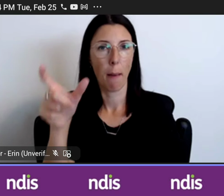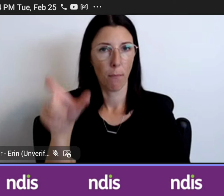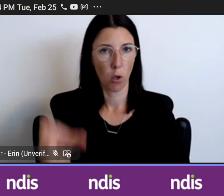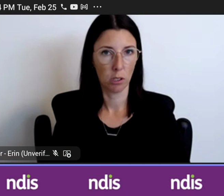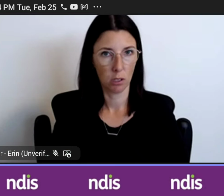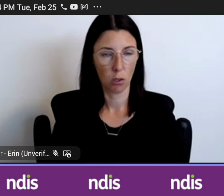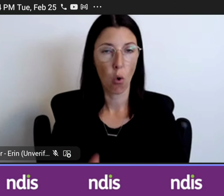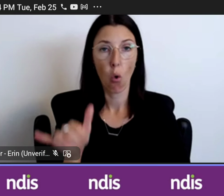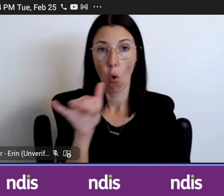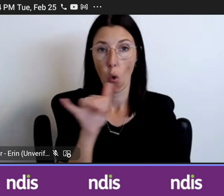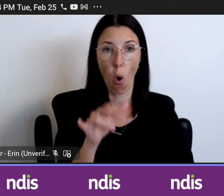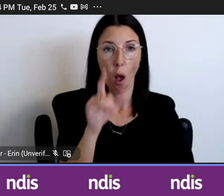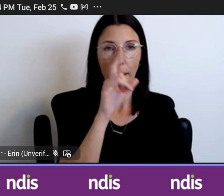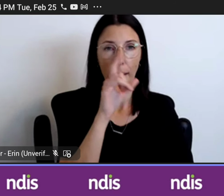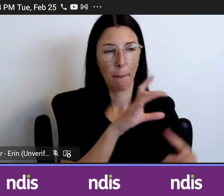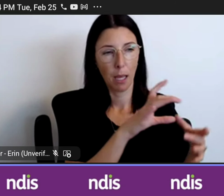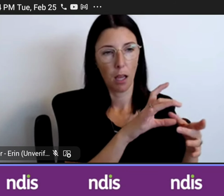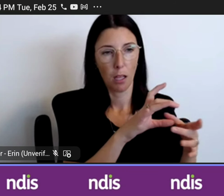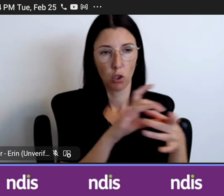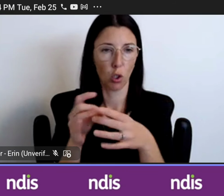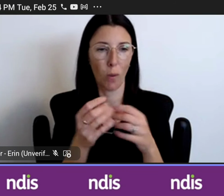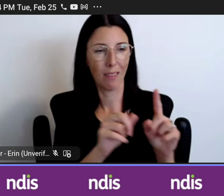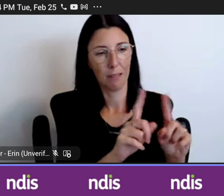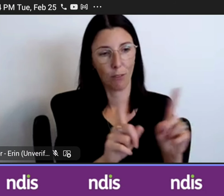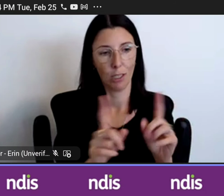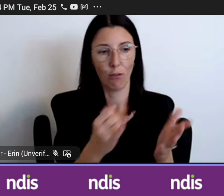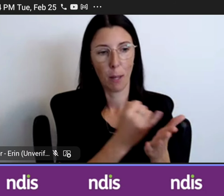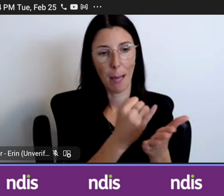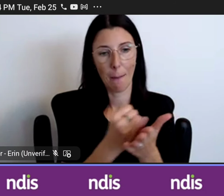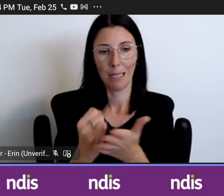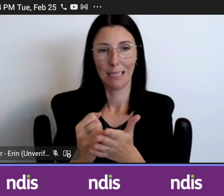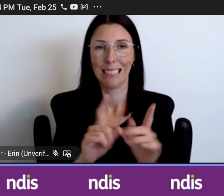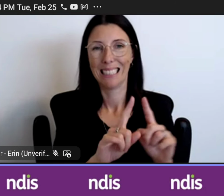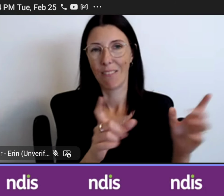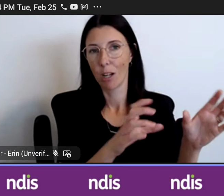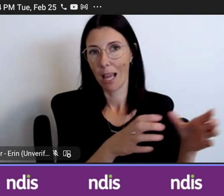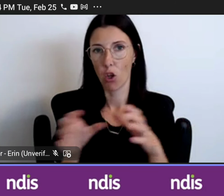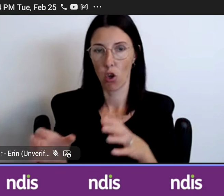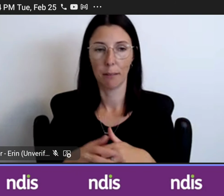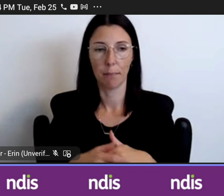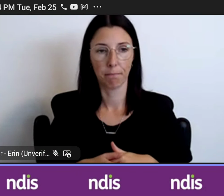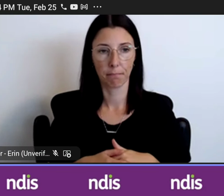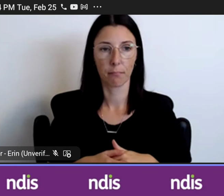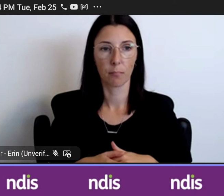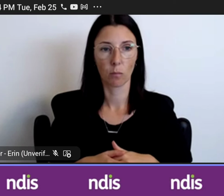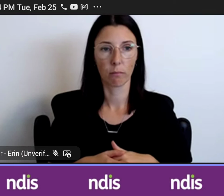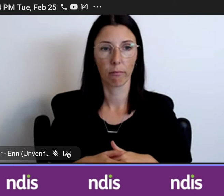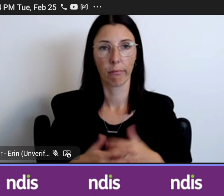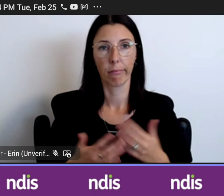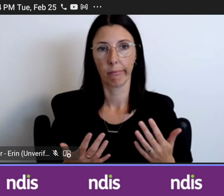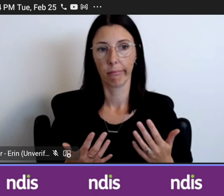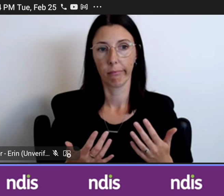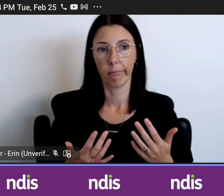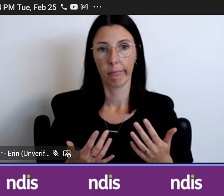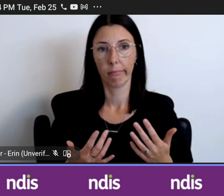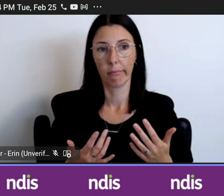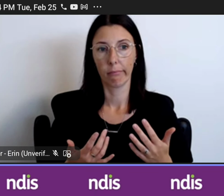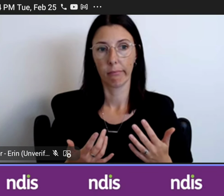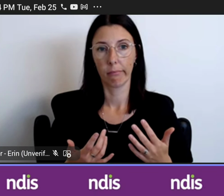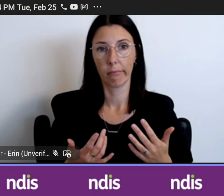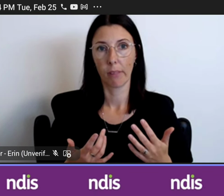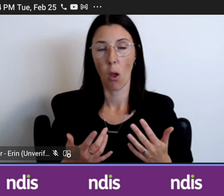different kinds of impairments in different categories. So a participant may have an impairment associated